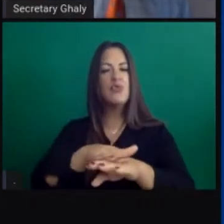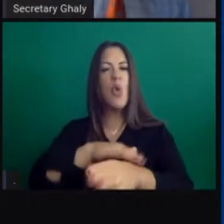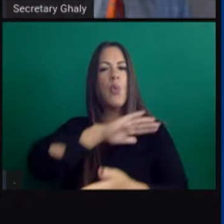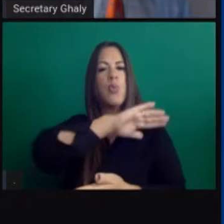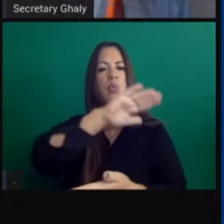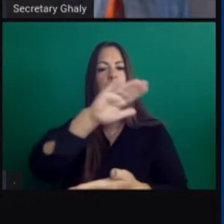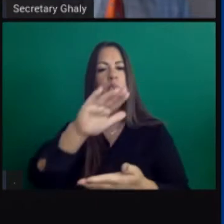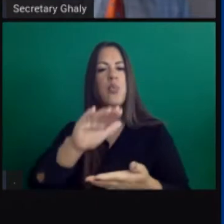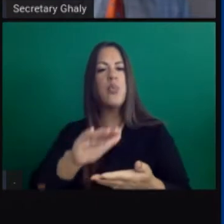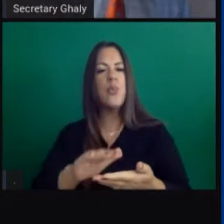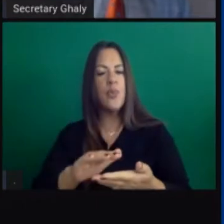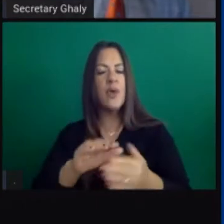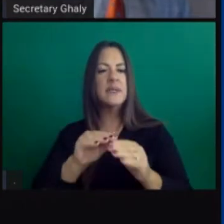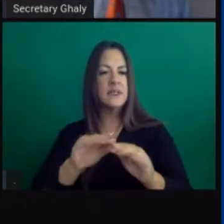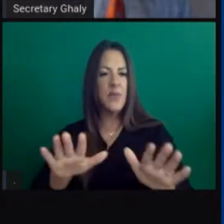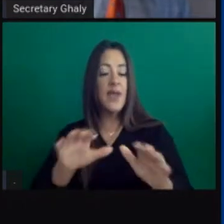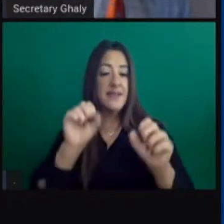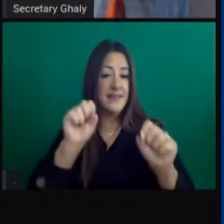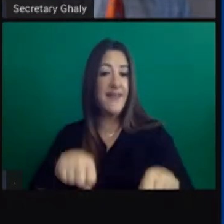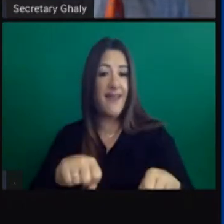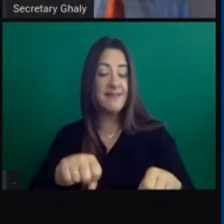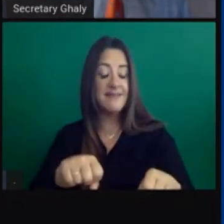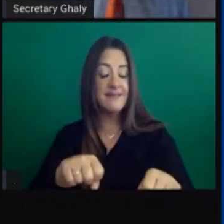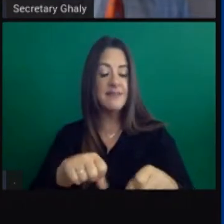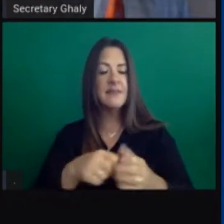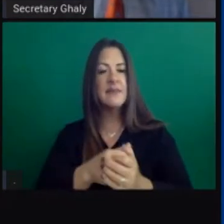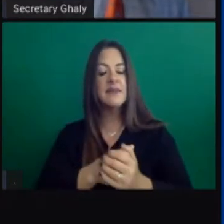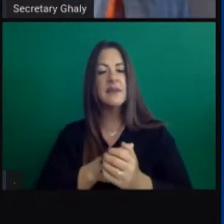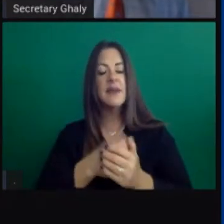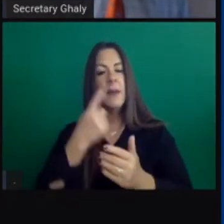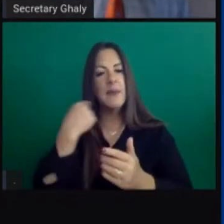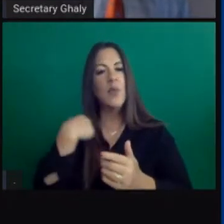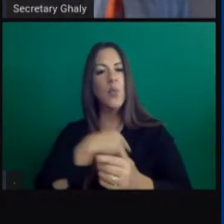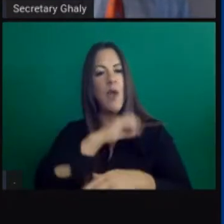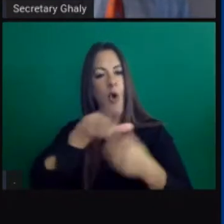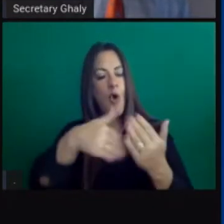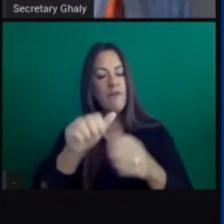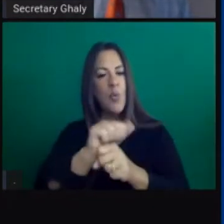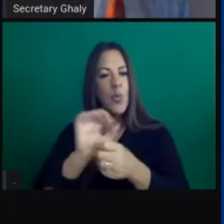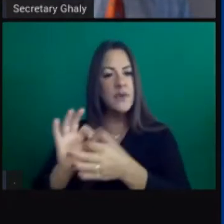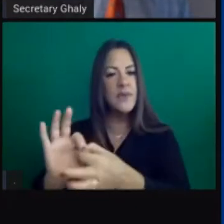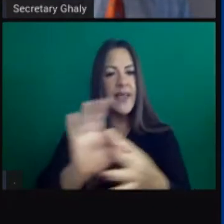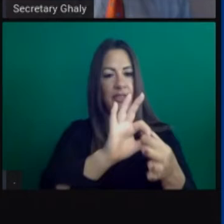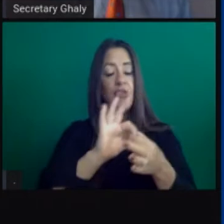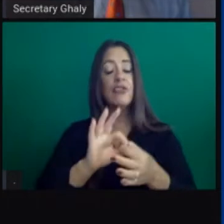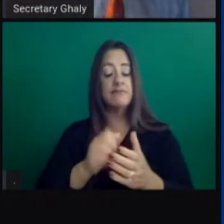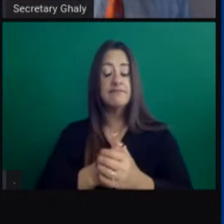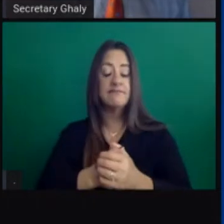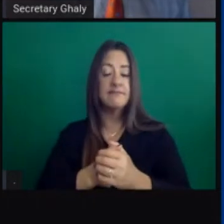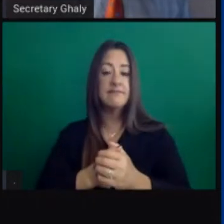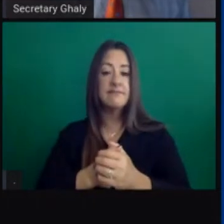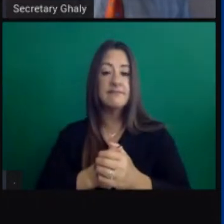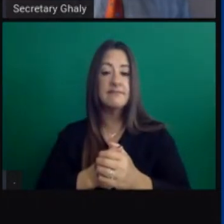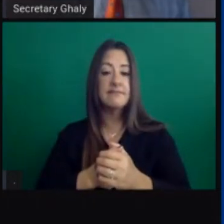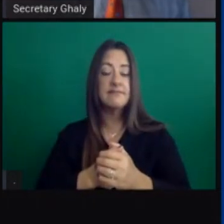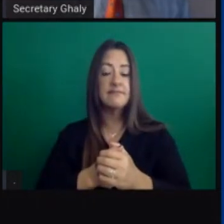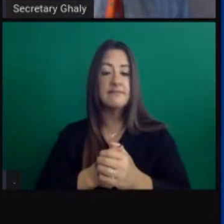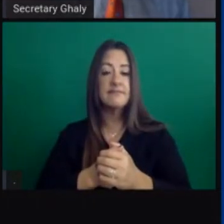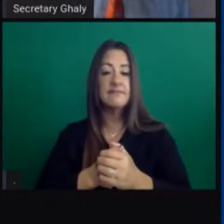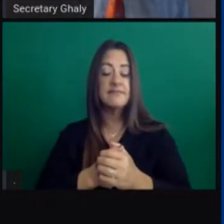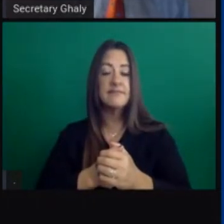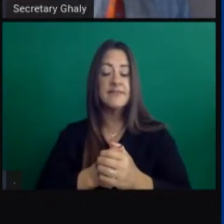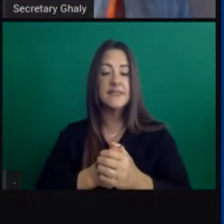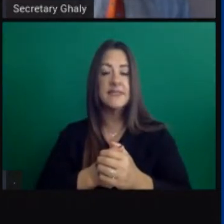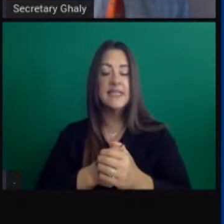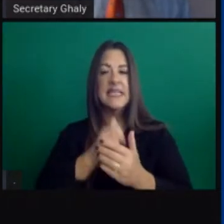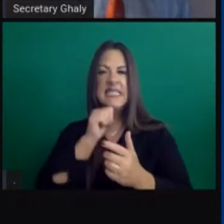pandemic, with so much of our work to get through what looks like the hardest part of this surge, not